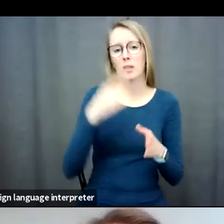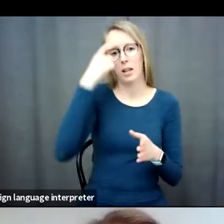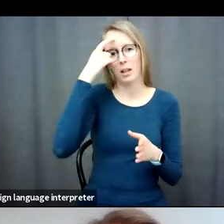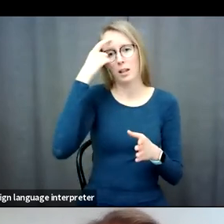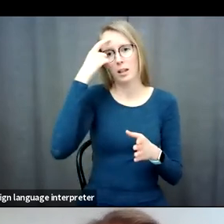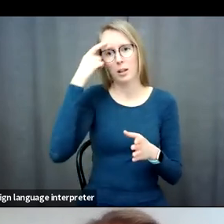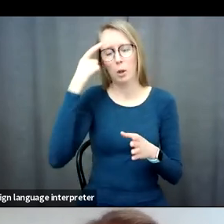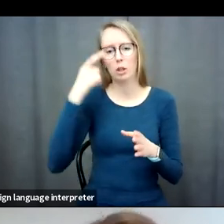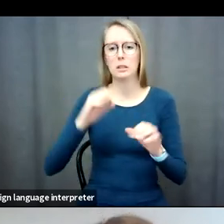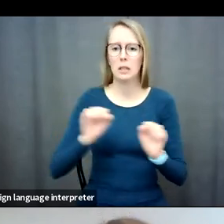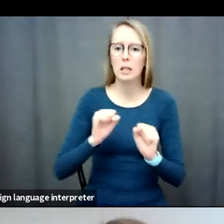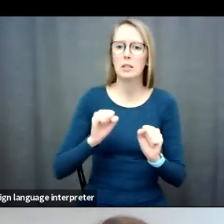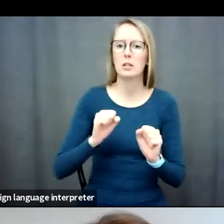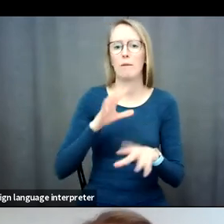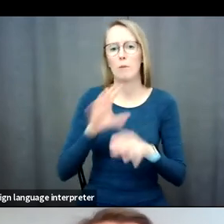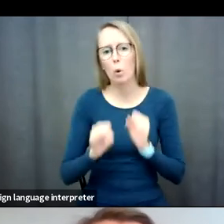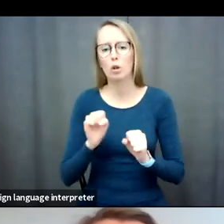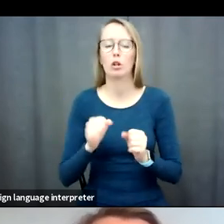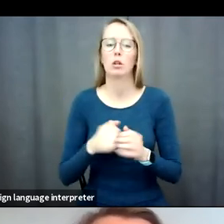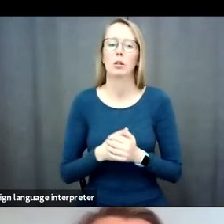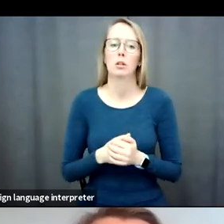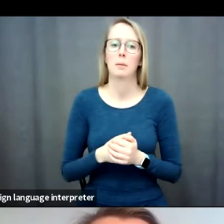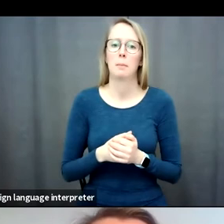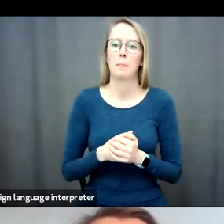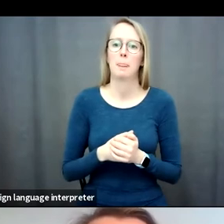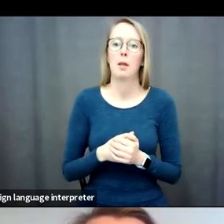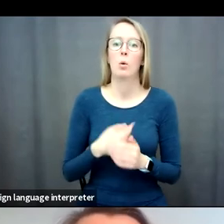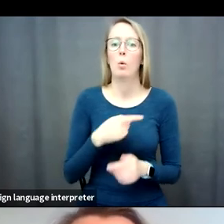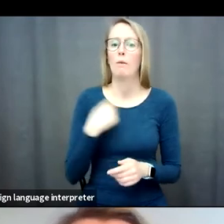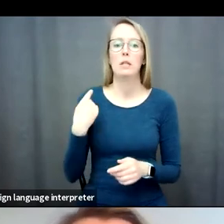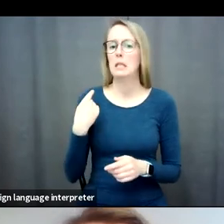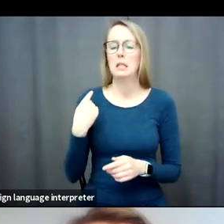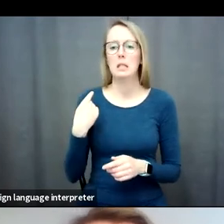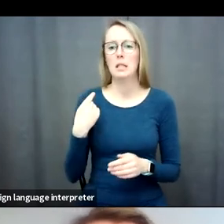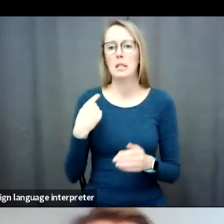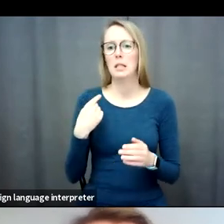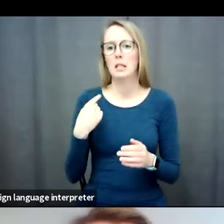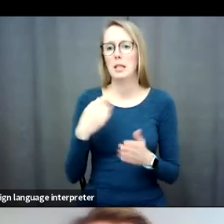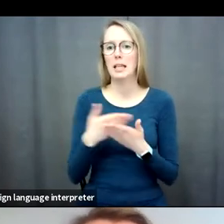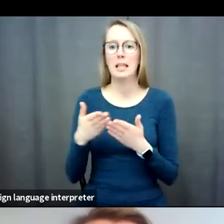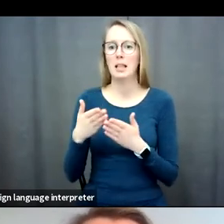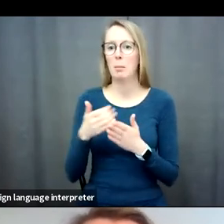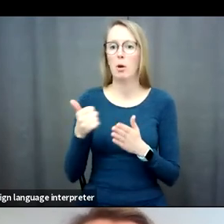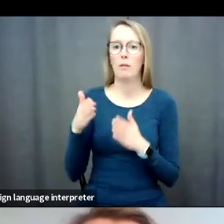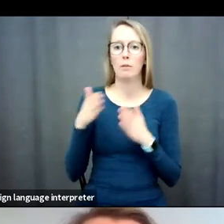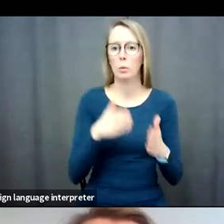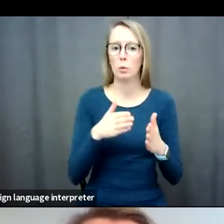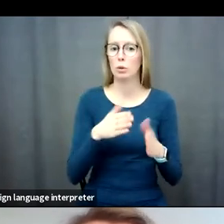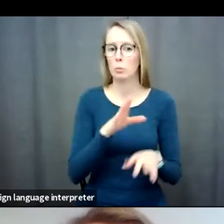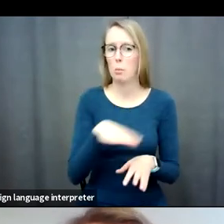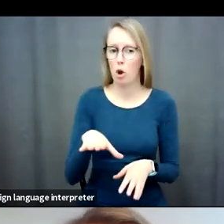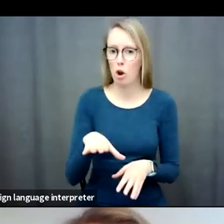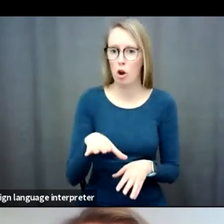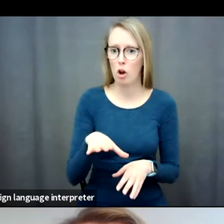of important because I come from another place than you. We are not especially dedicated to working with children